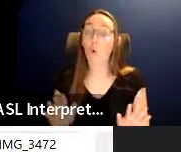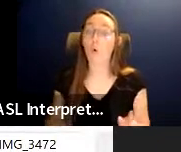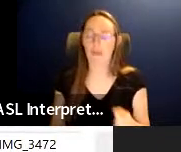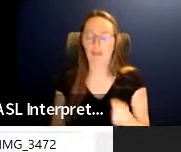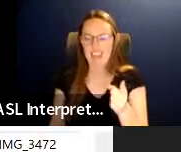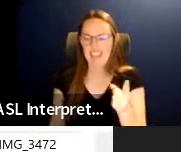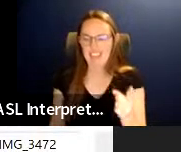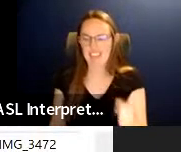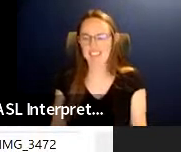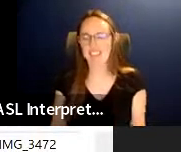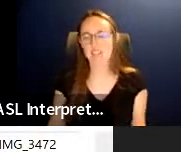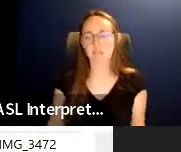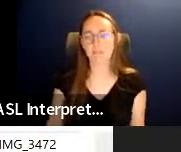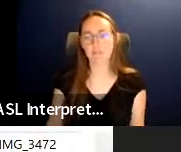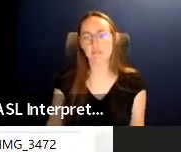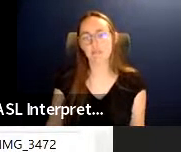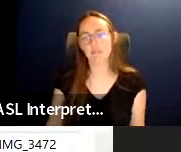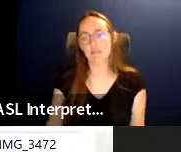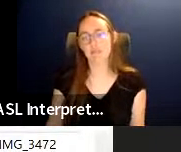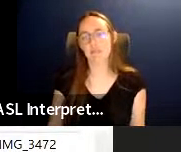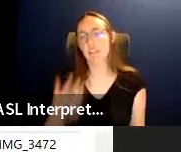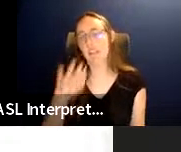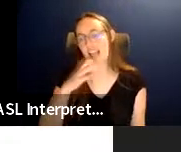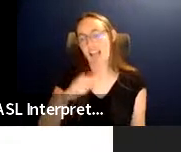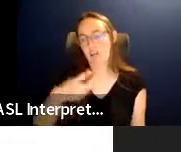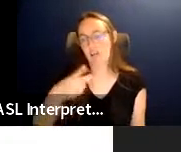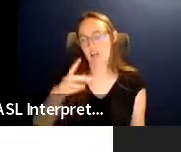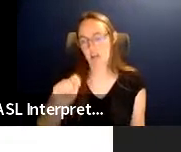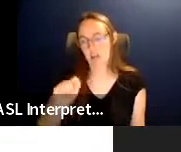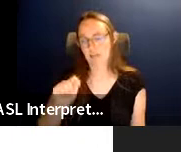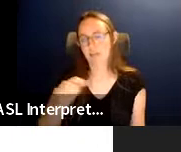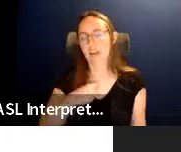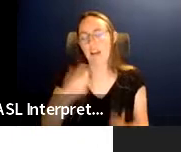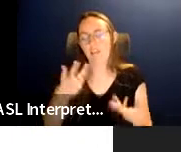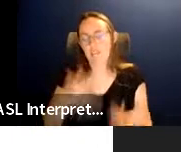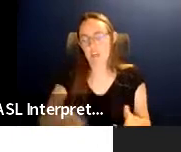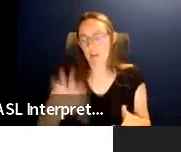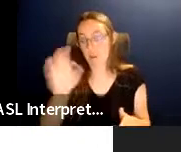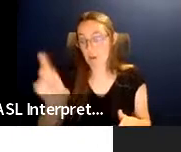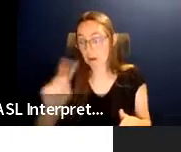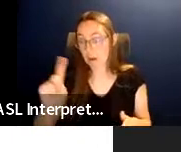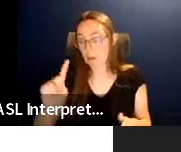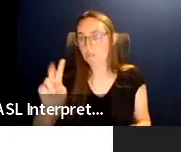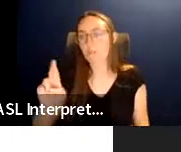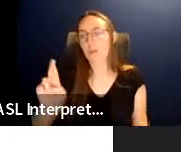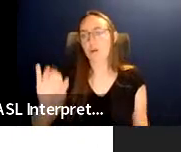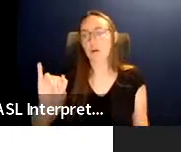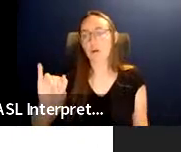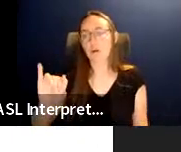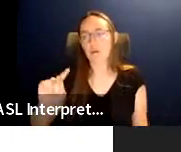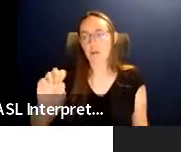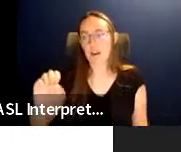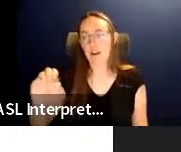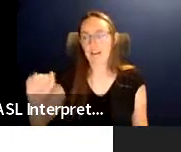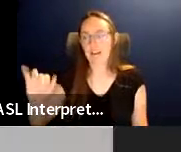this was the hot pot that I found at Rite Aid.